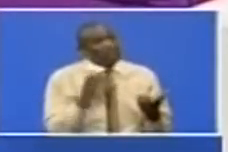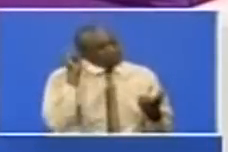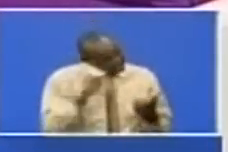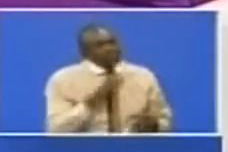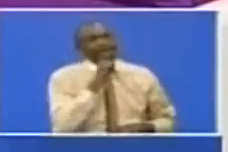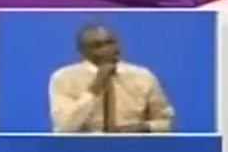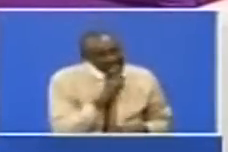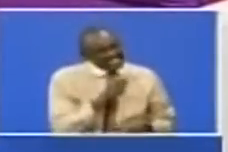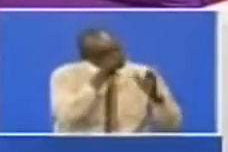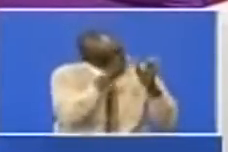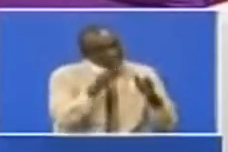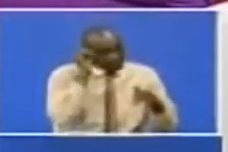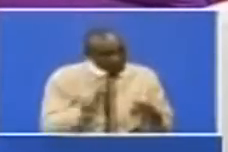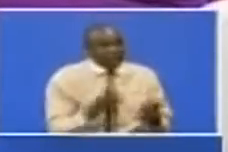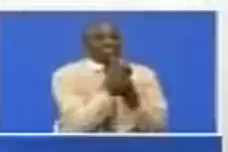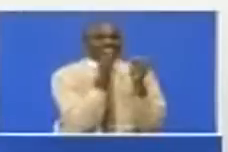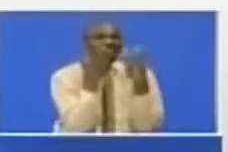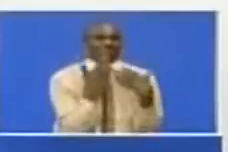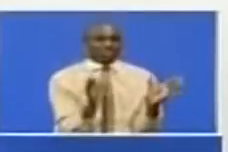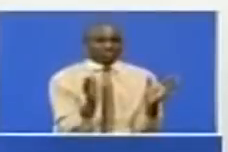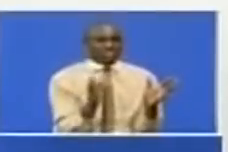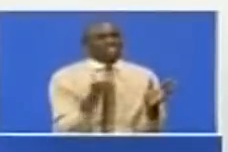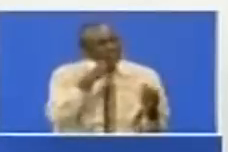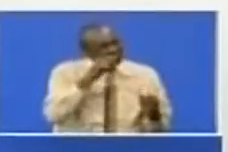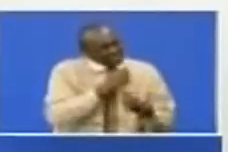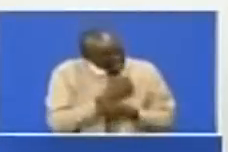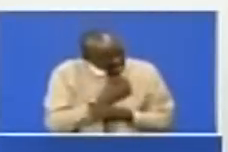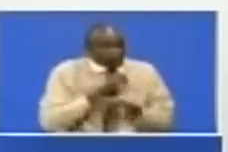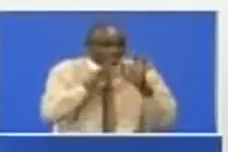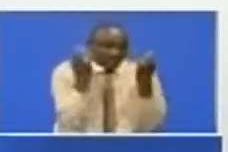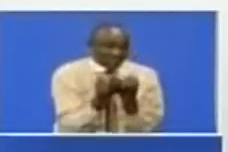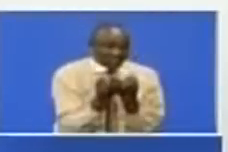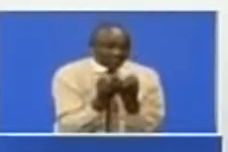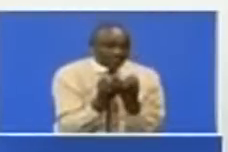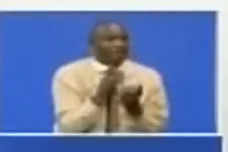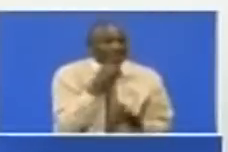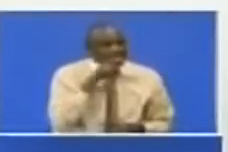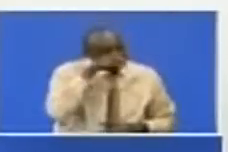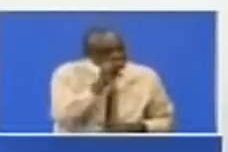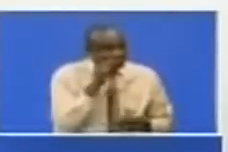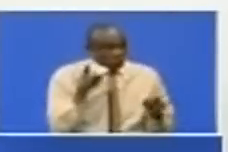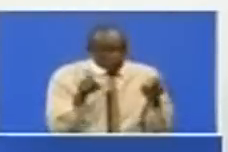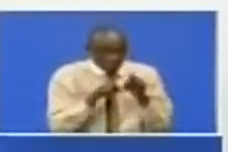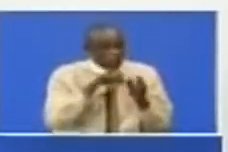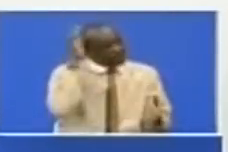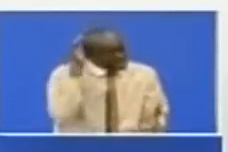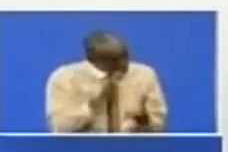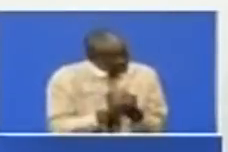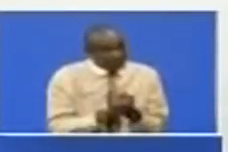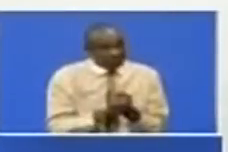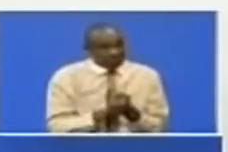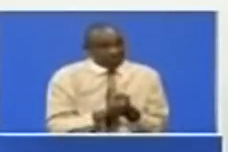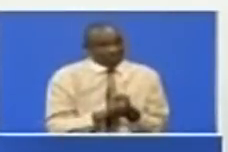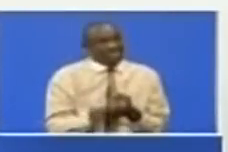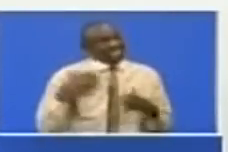man that mm-hmm. is that is born again, high family values, mm-hmm. and a man that also believes in the calling